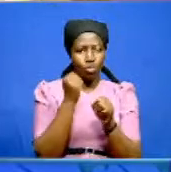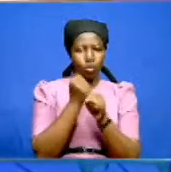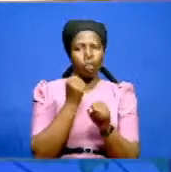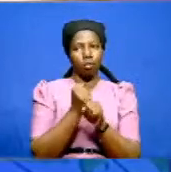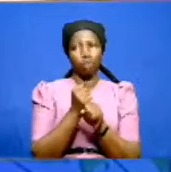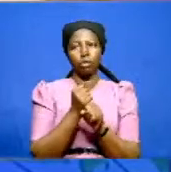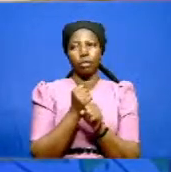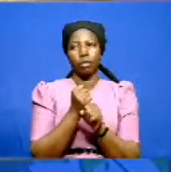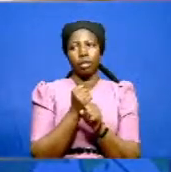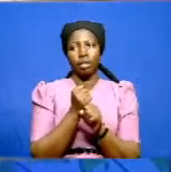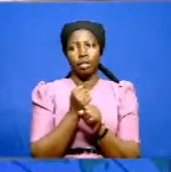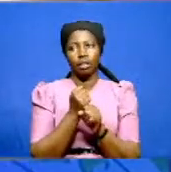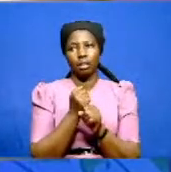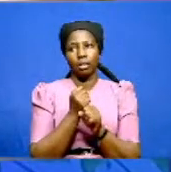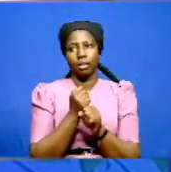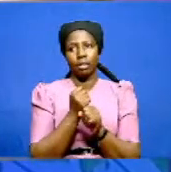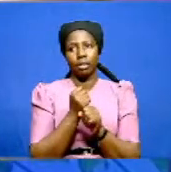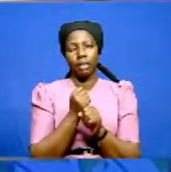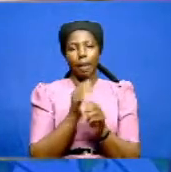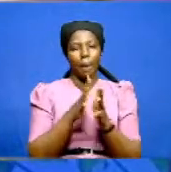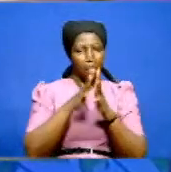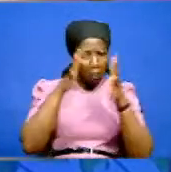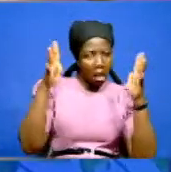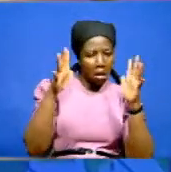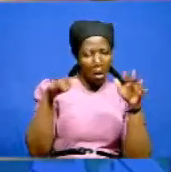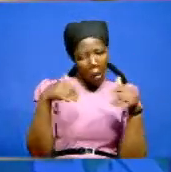big or small,